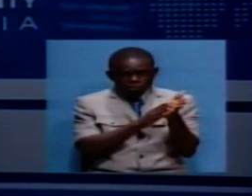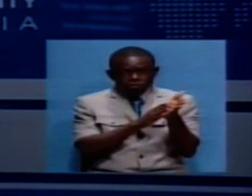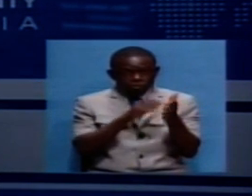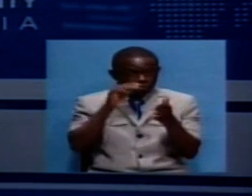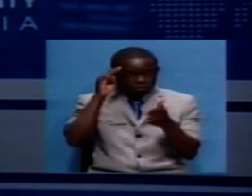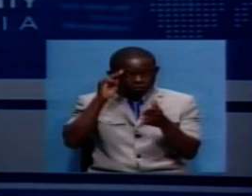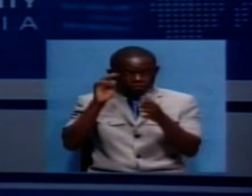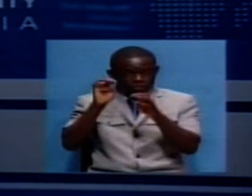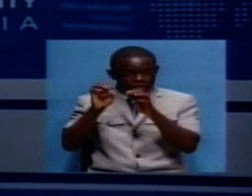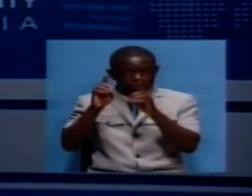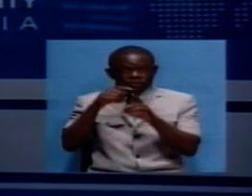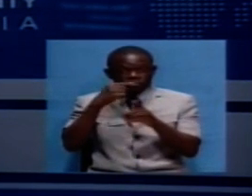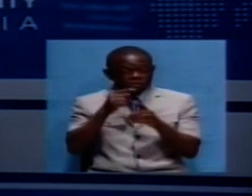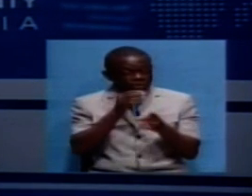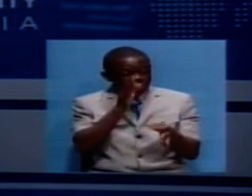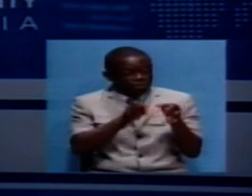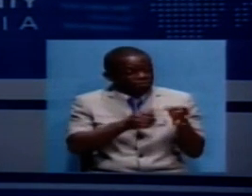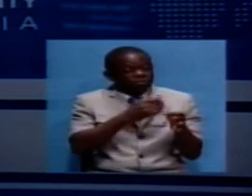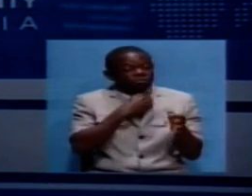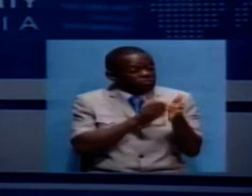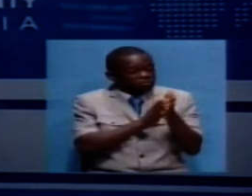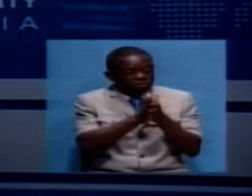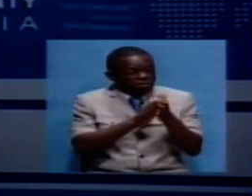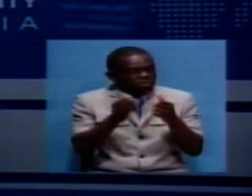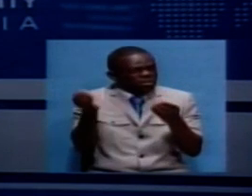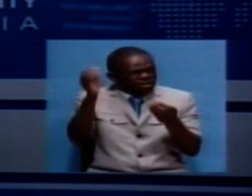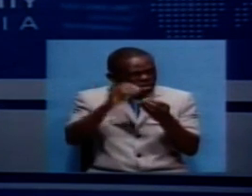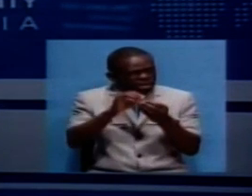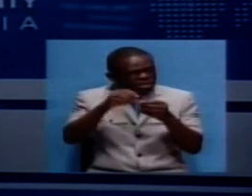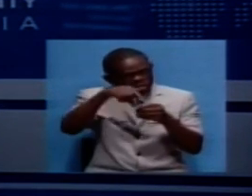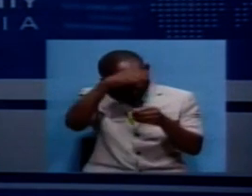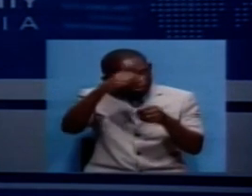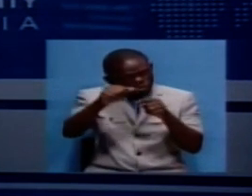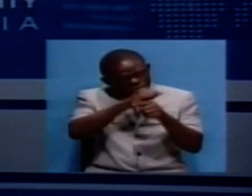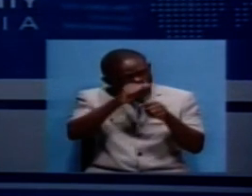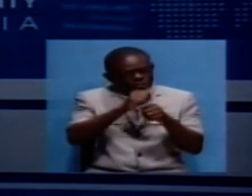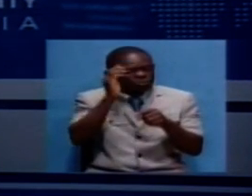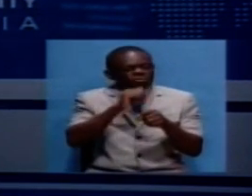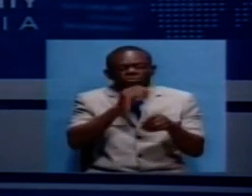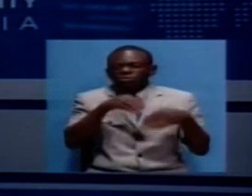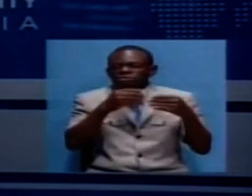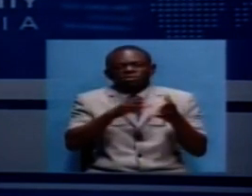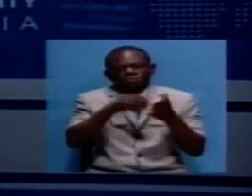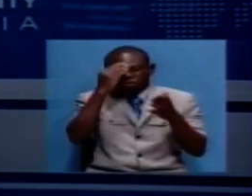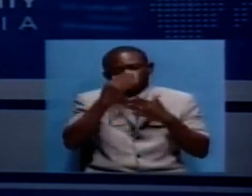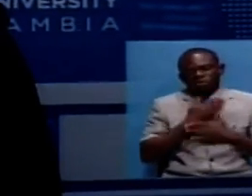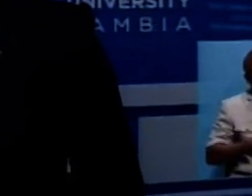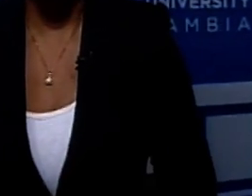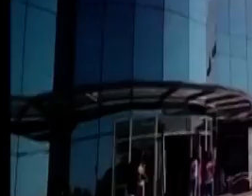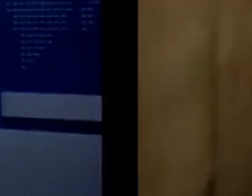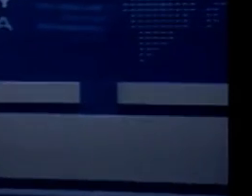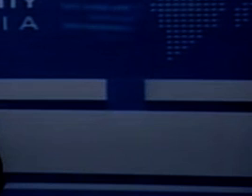school teachers who are not willing to upgrade themselves within the sector. I'll be back with the details right after this message.